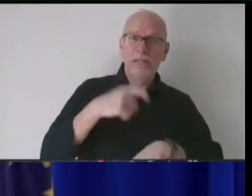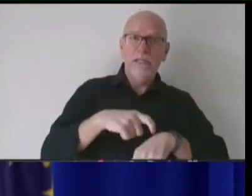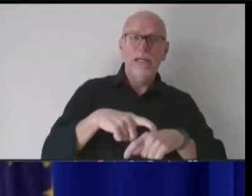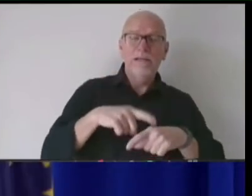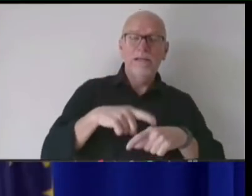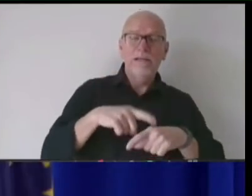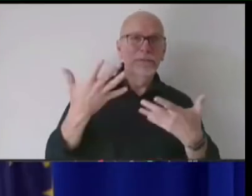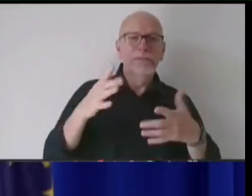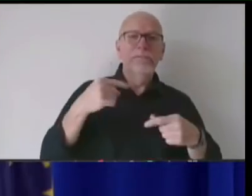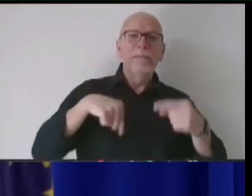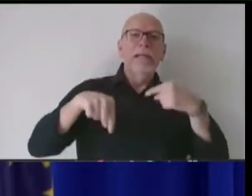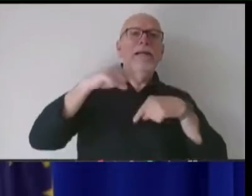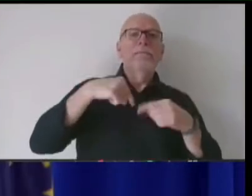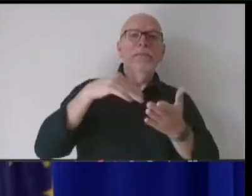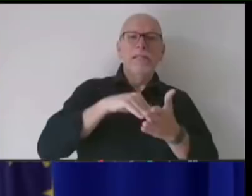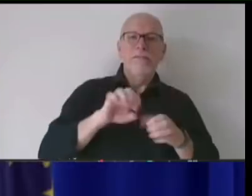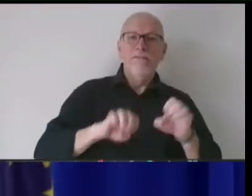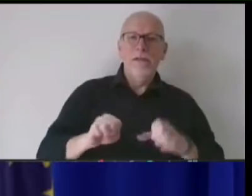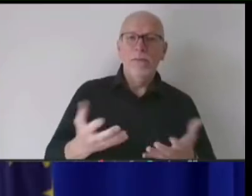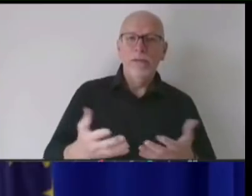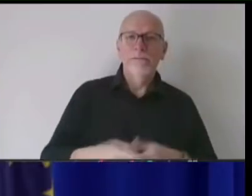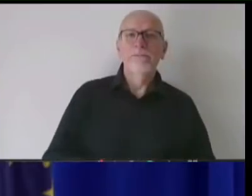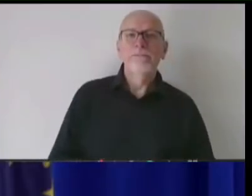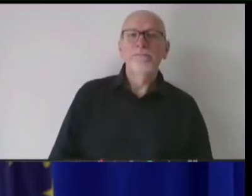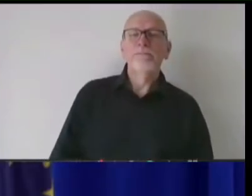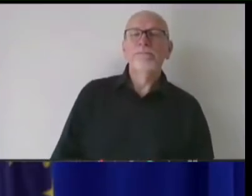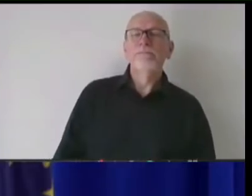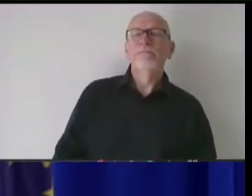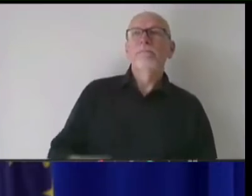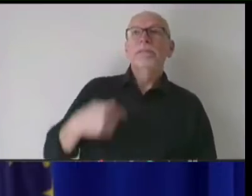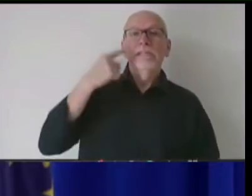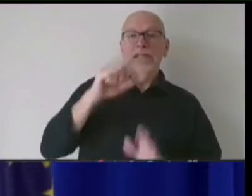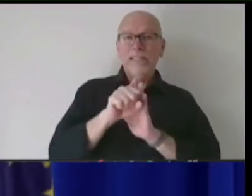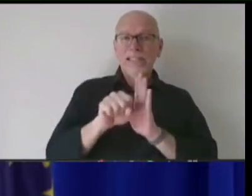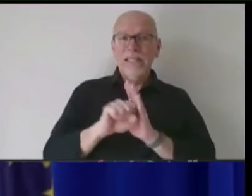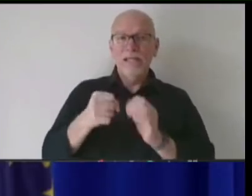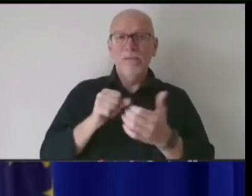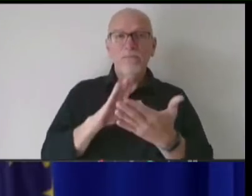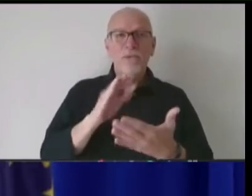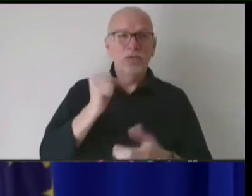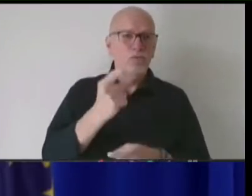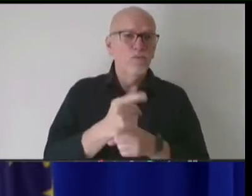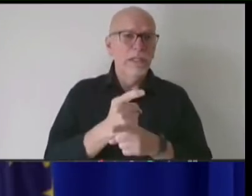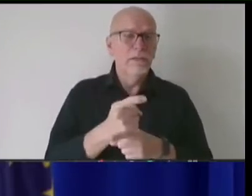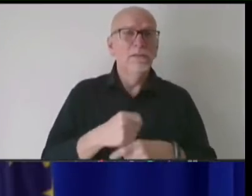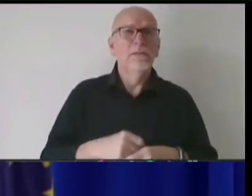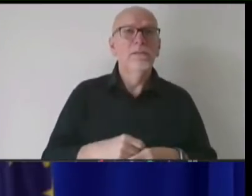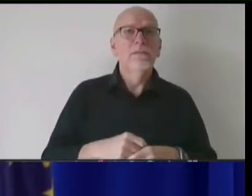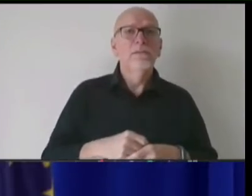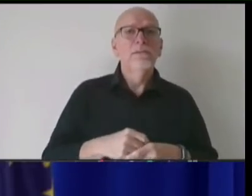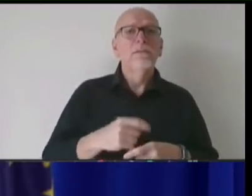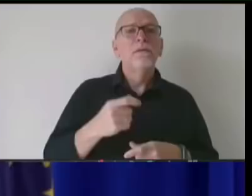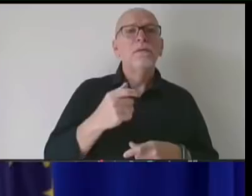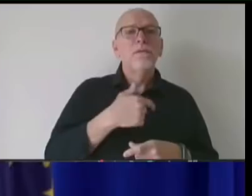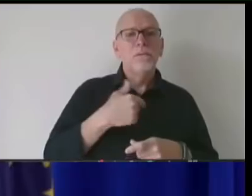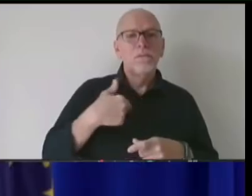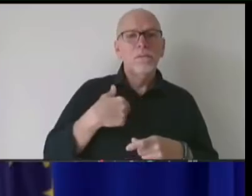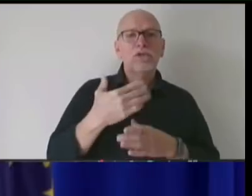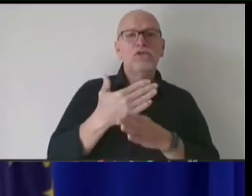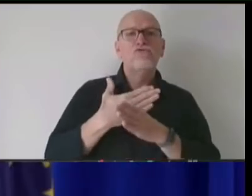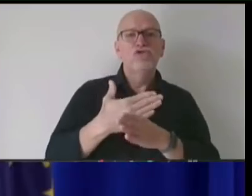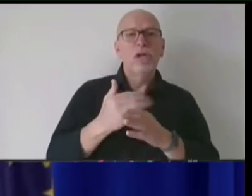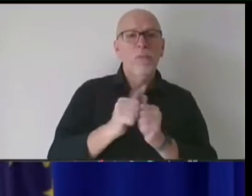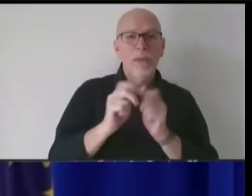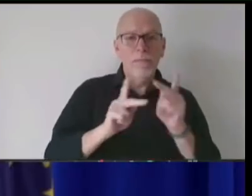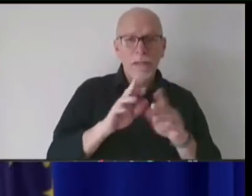that? I think that the state's approach is exactly the right approach, and that is to share with Hoosiers